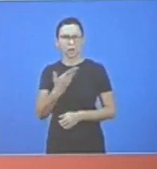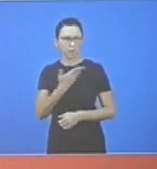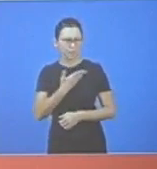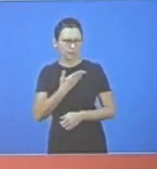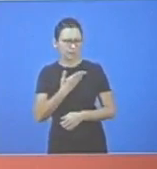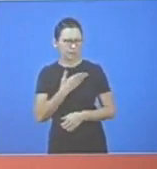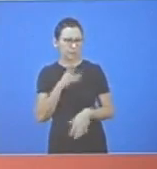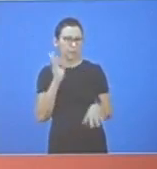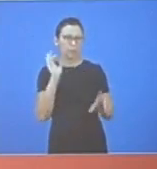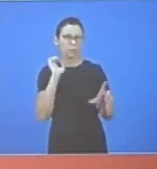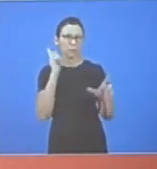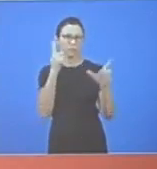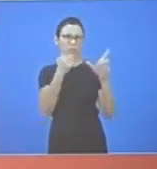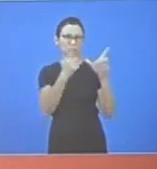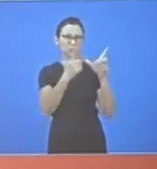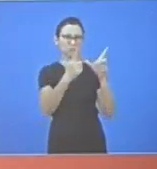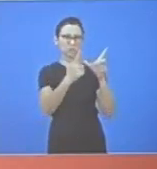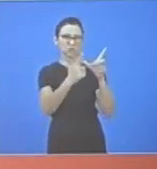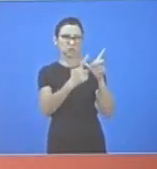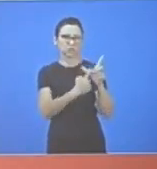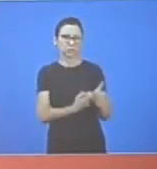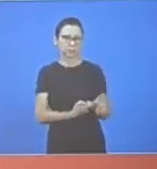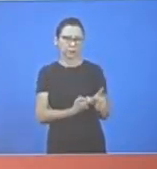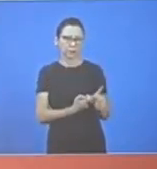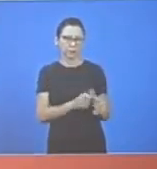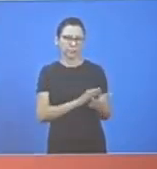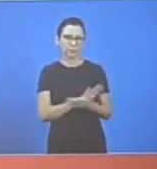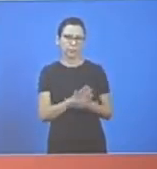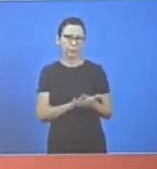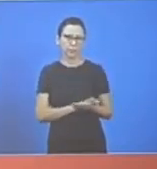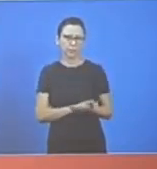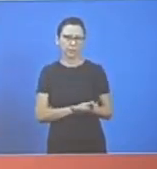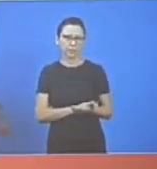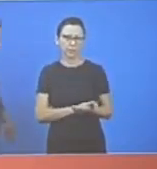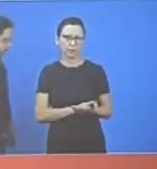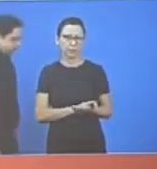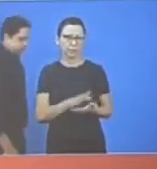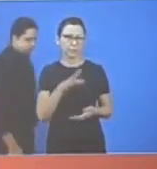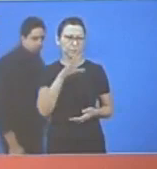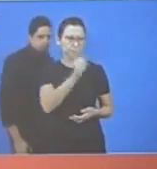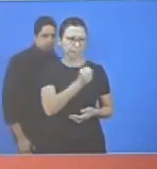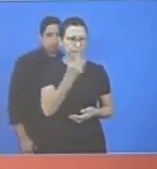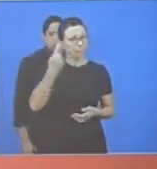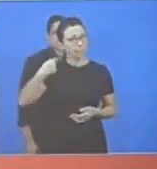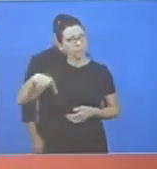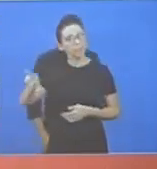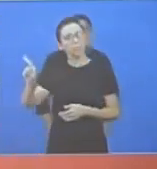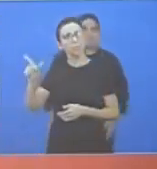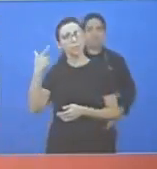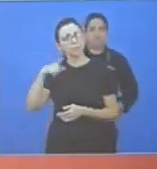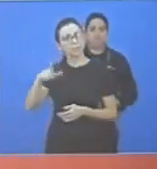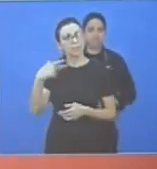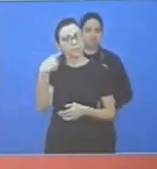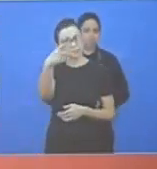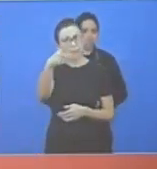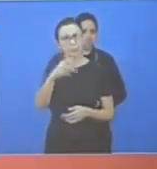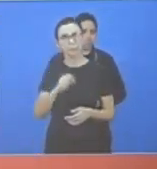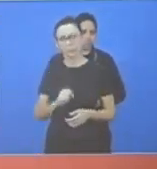So the word was, friend, I do not own you anything. Take whatever is yours and go away.